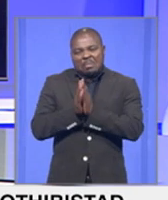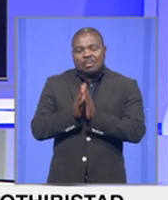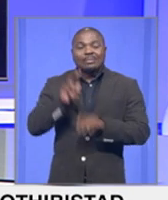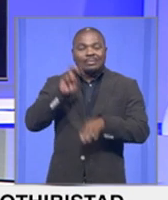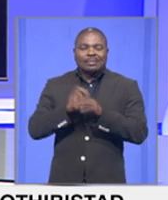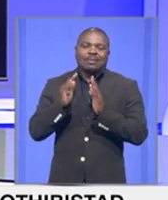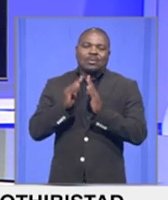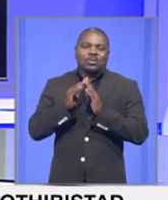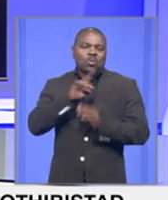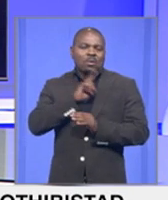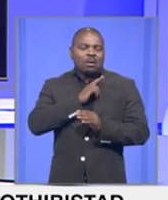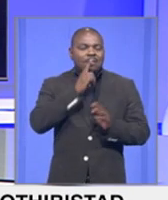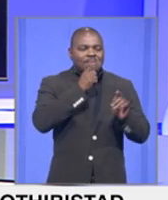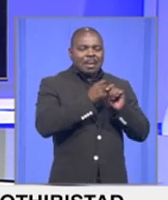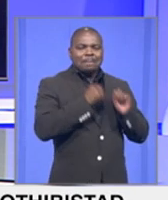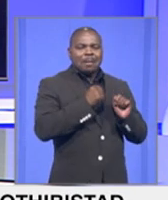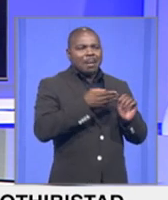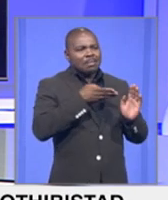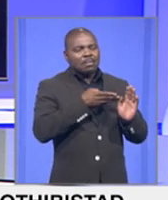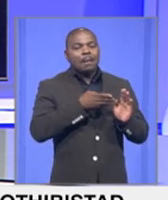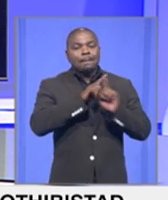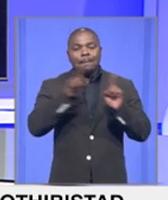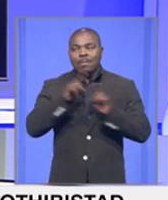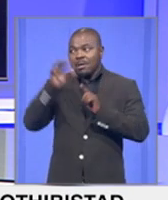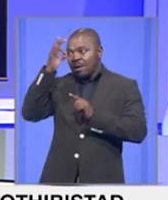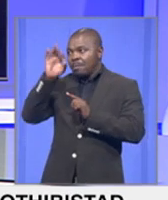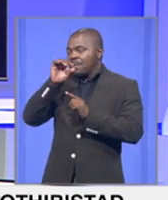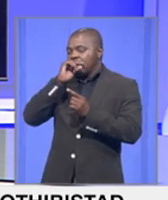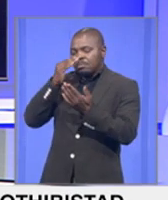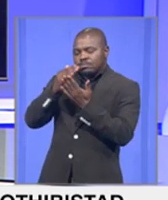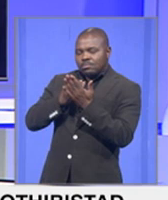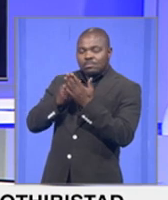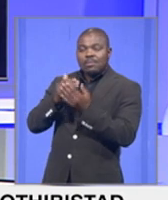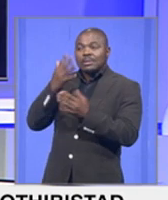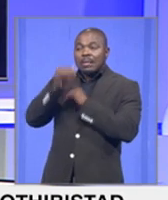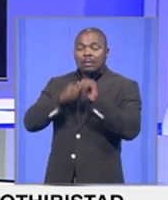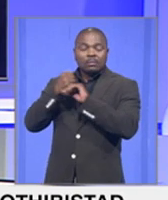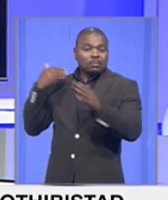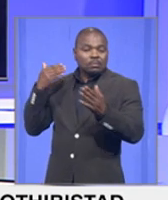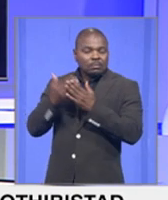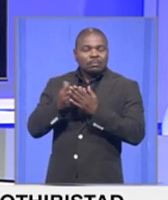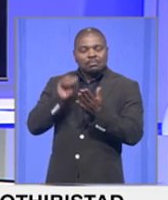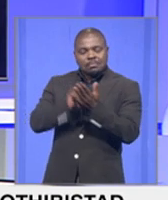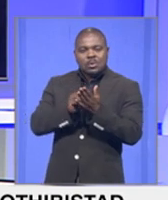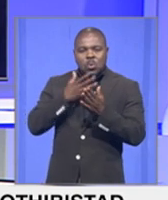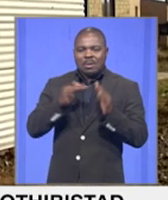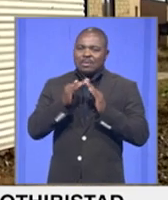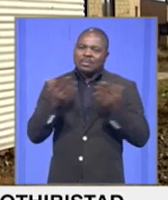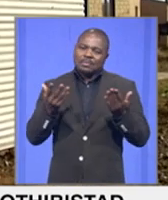ga mokhukhu le fa a le mo lenaneng la puso la go tlamelwa ka ntlo dingwaga di feta 10 ga jaana.